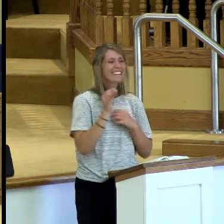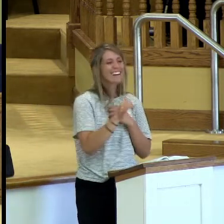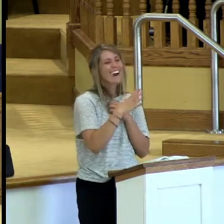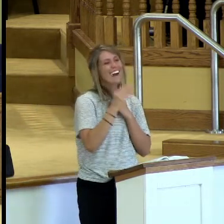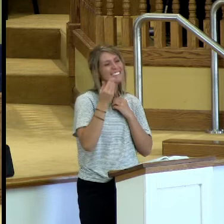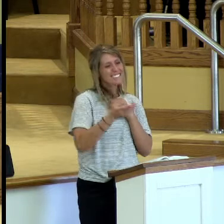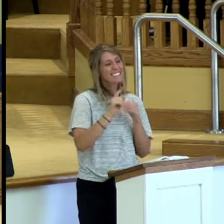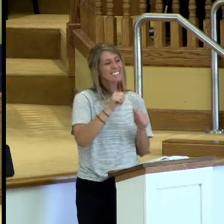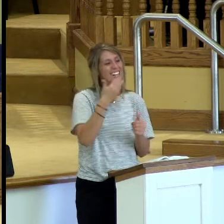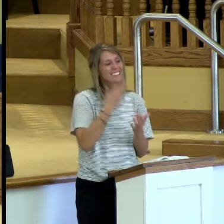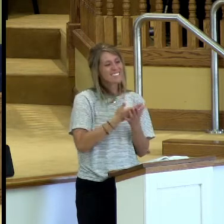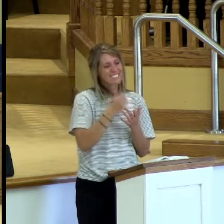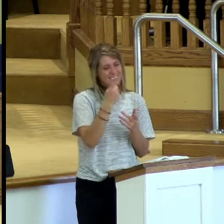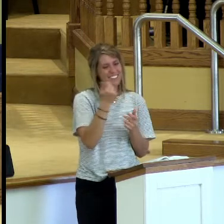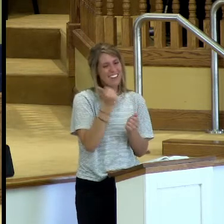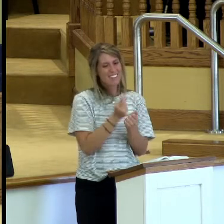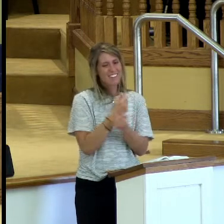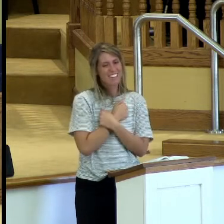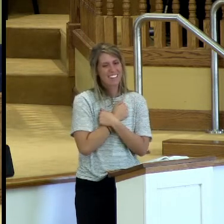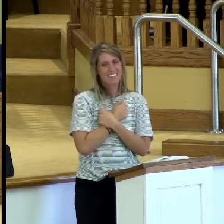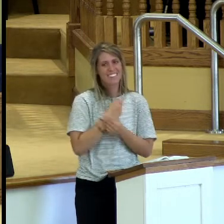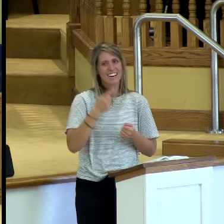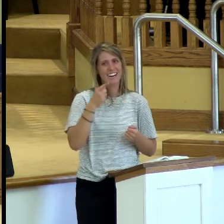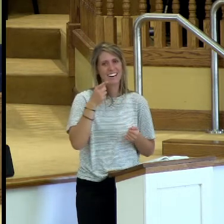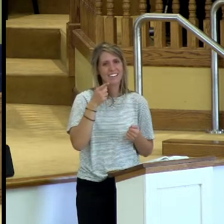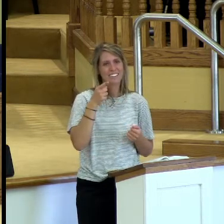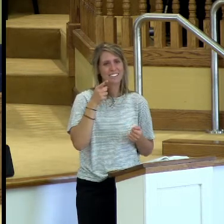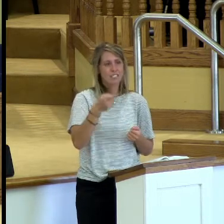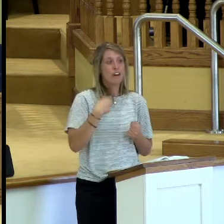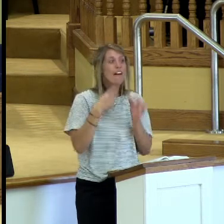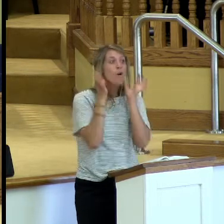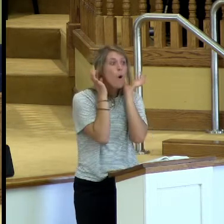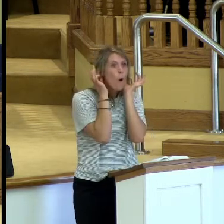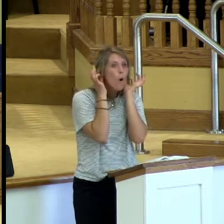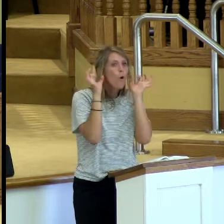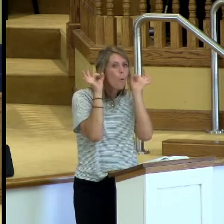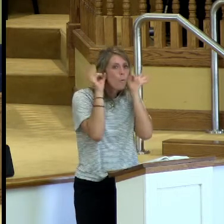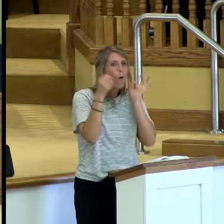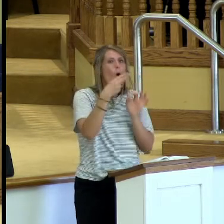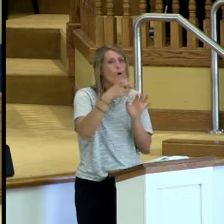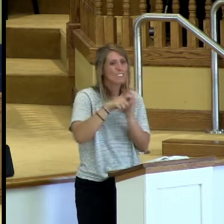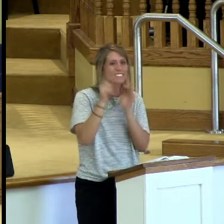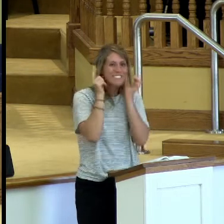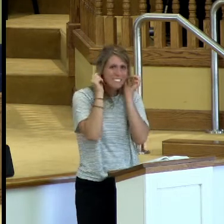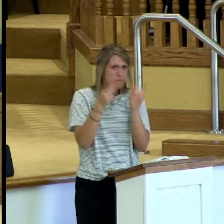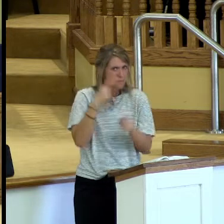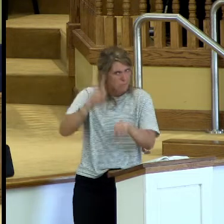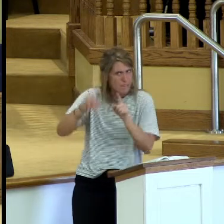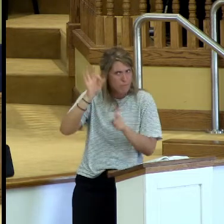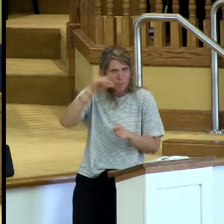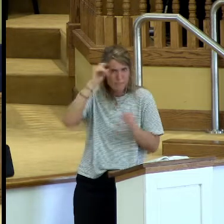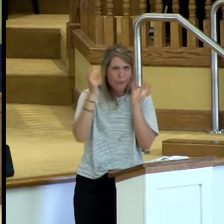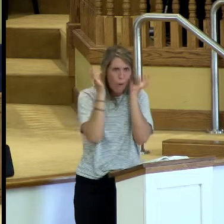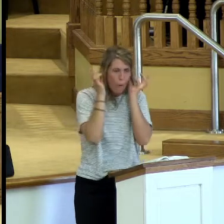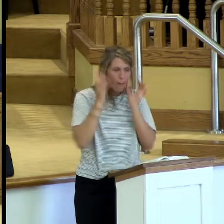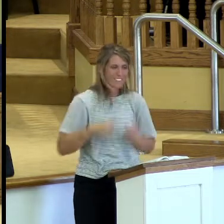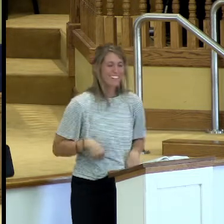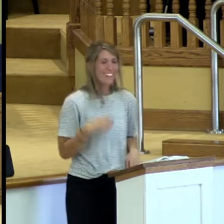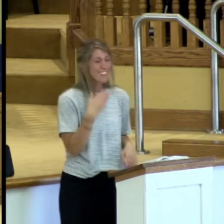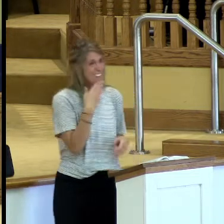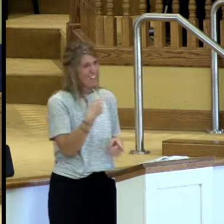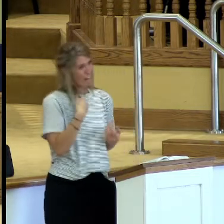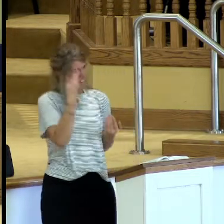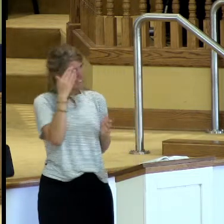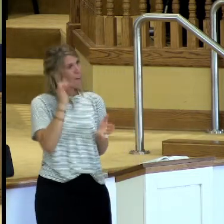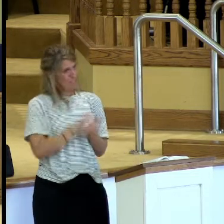Oh, here's another good one. Everybody loves this one. I can't hide it. You have holes in yours. What? I didn't know that. Thanks for telling